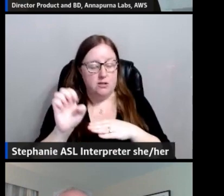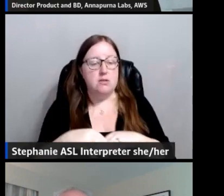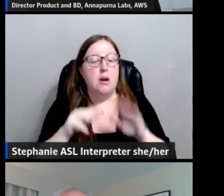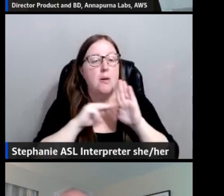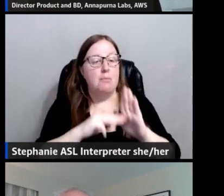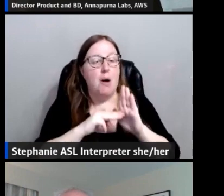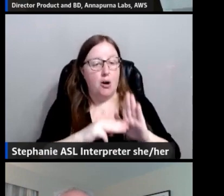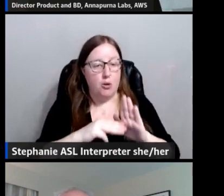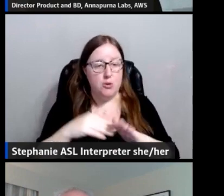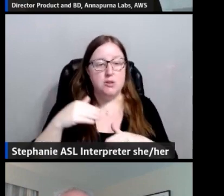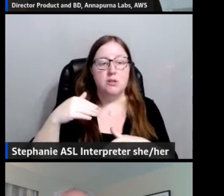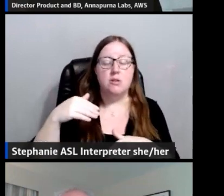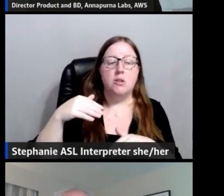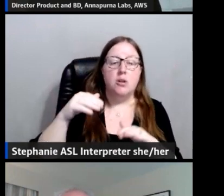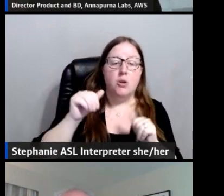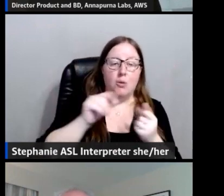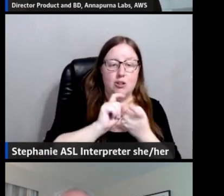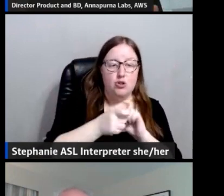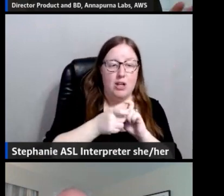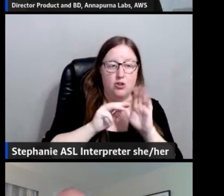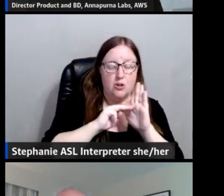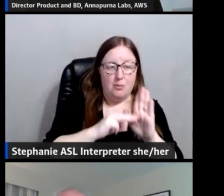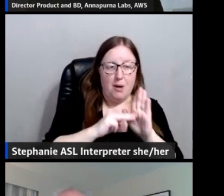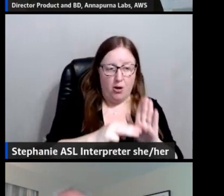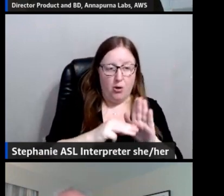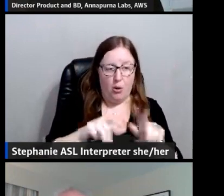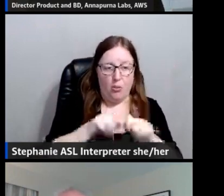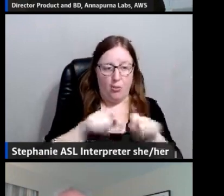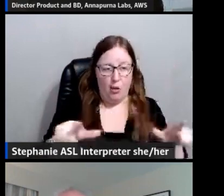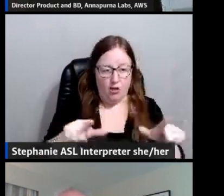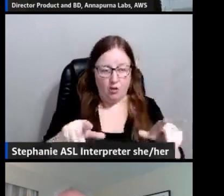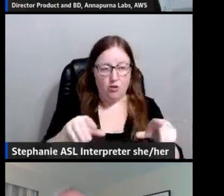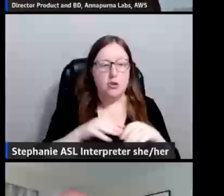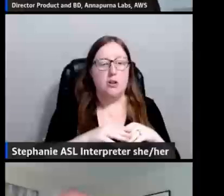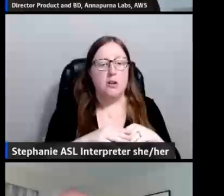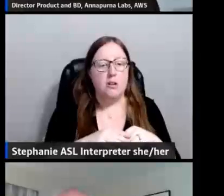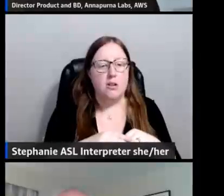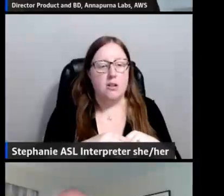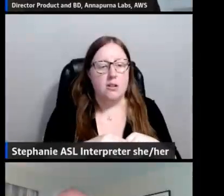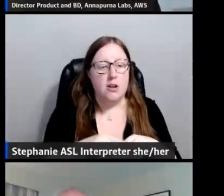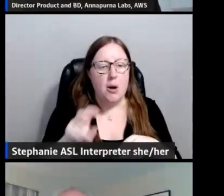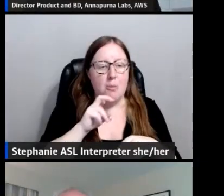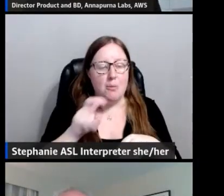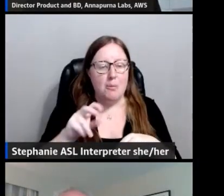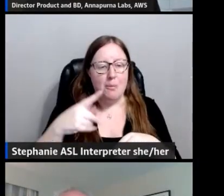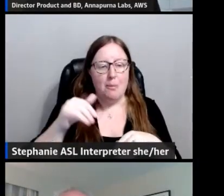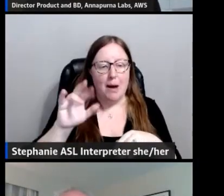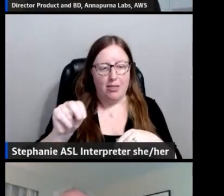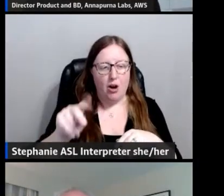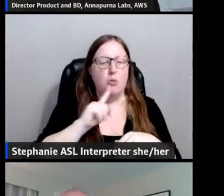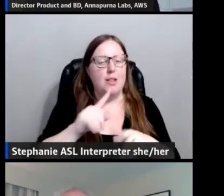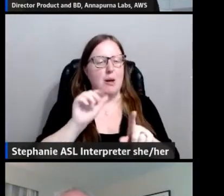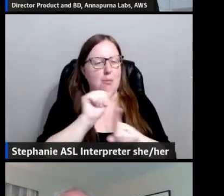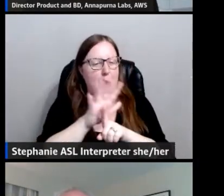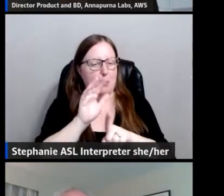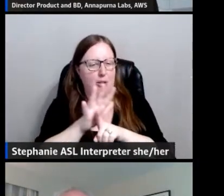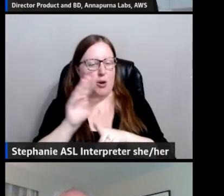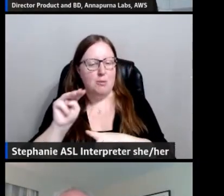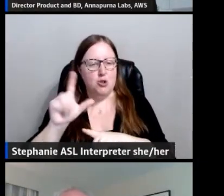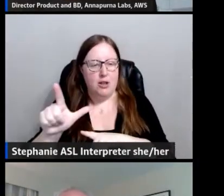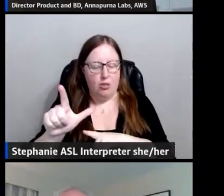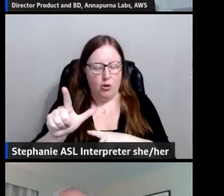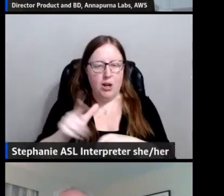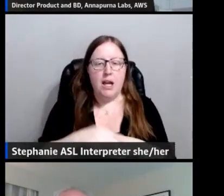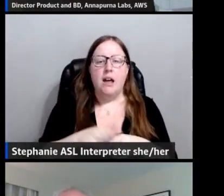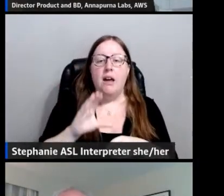deployed it on Inf2, no change to the model. It's all running in PyTorch, which is a popular machine learning framework. And like I mentioned in